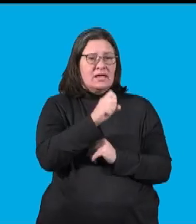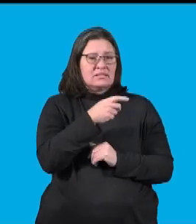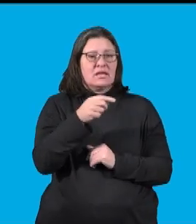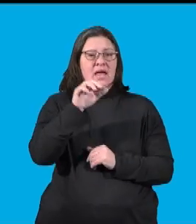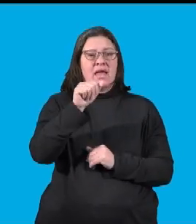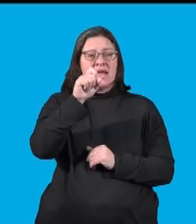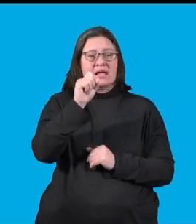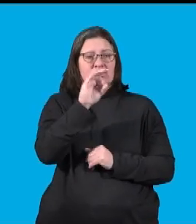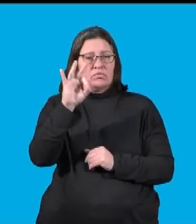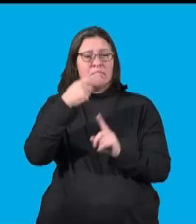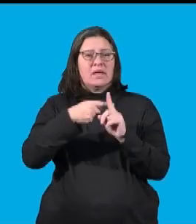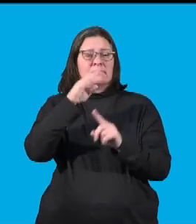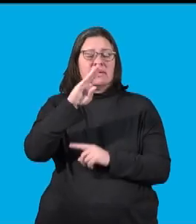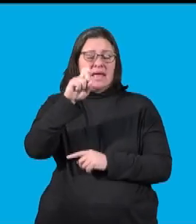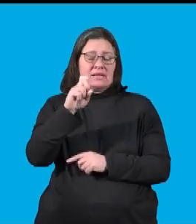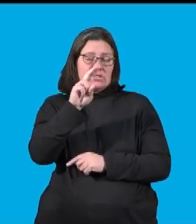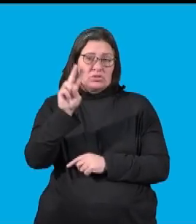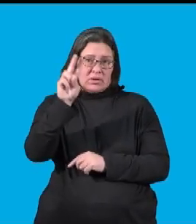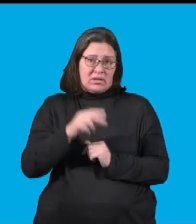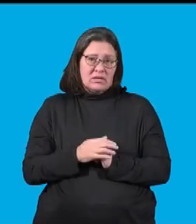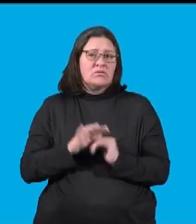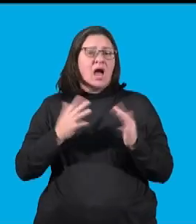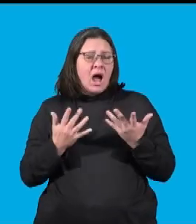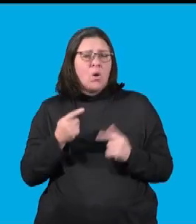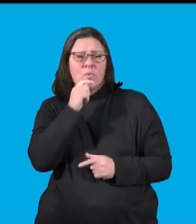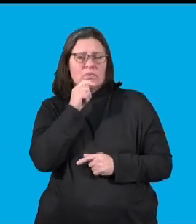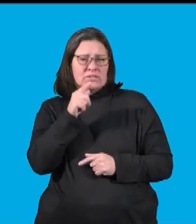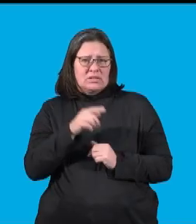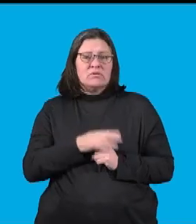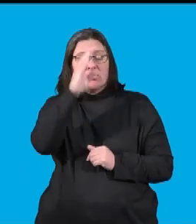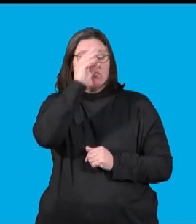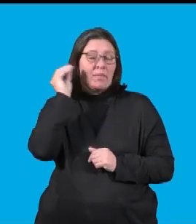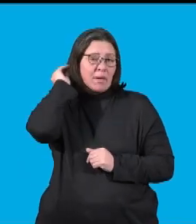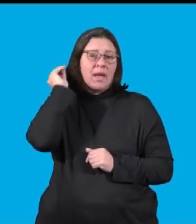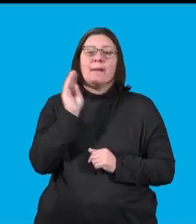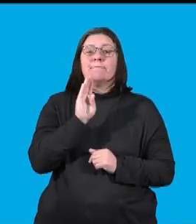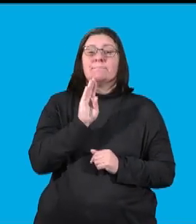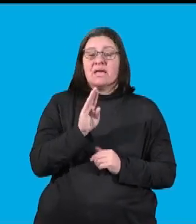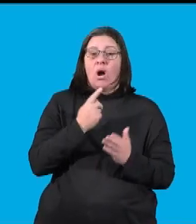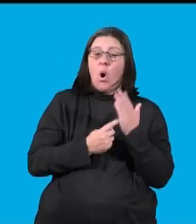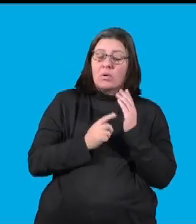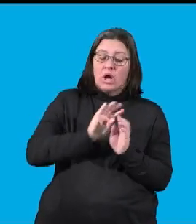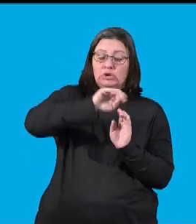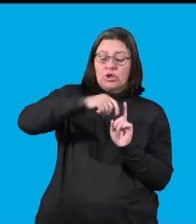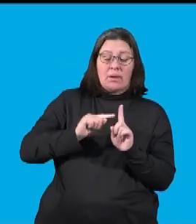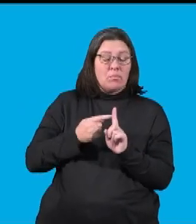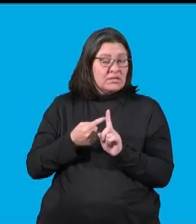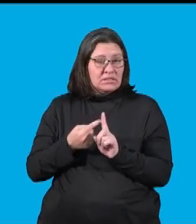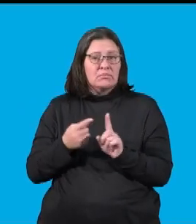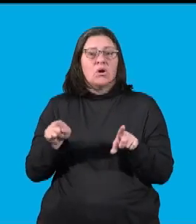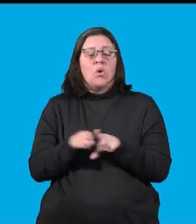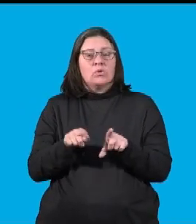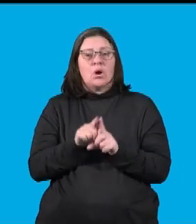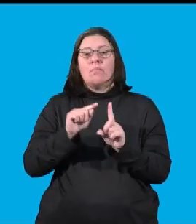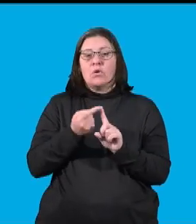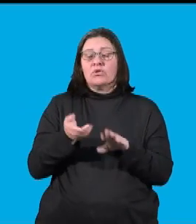cubed plus bx squared. Okay. So how do we use the coordinates of B? We need to remember that B is not only a turning point,